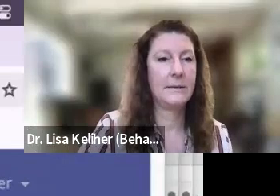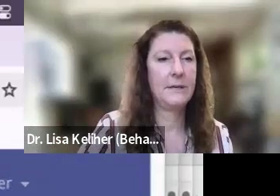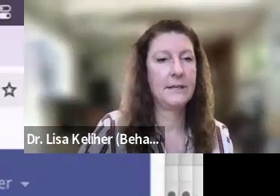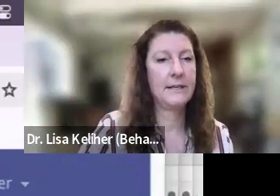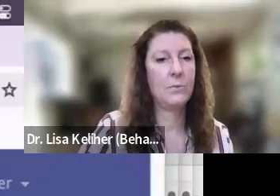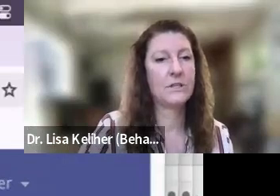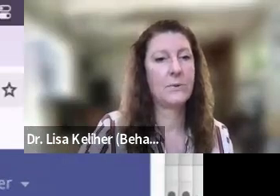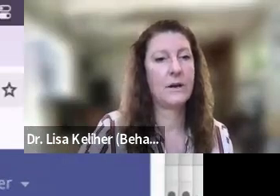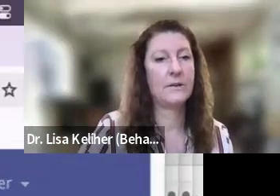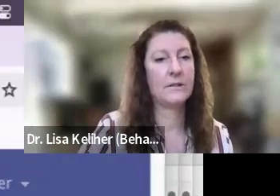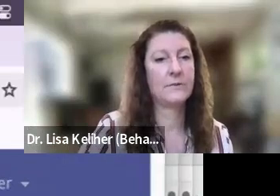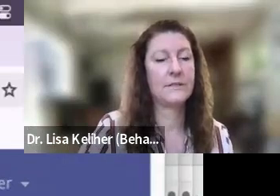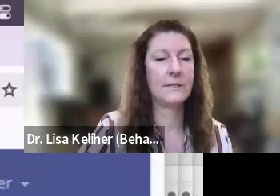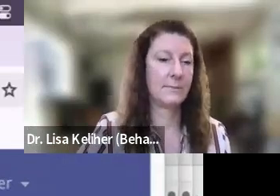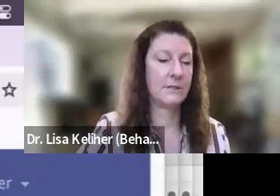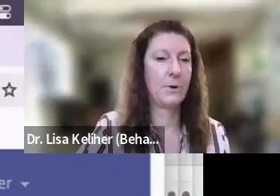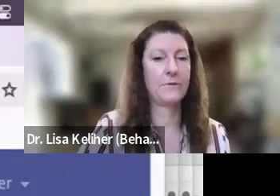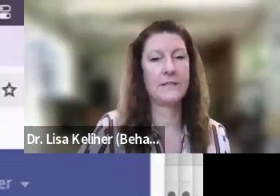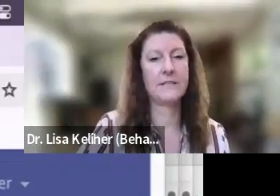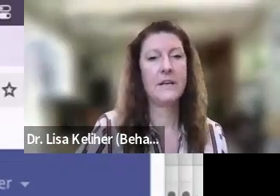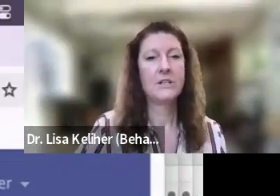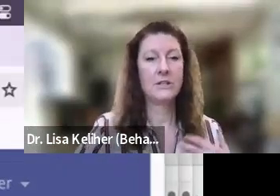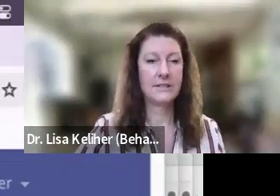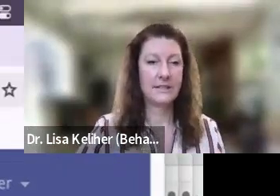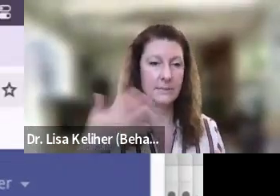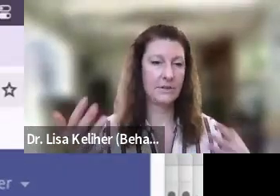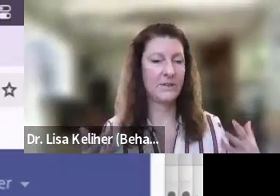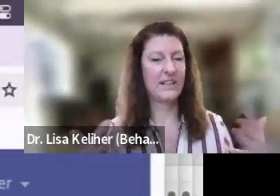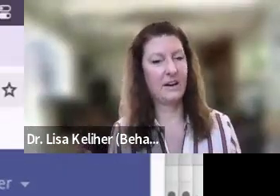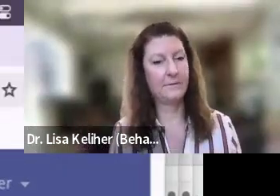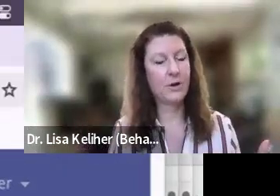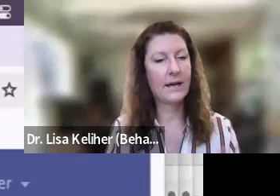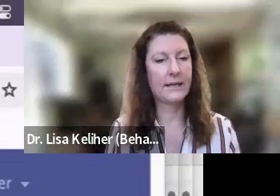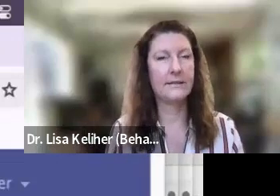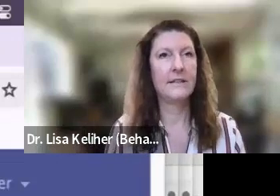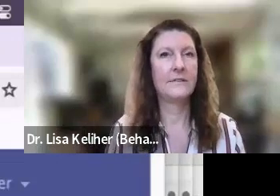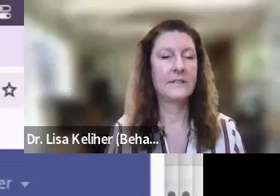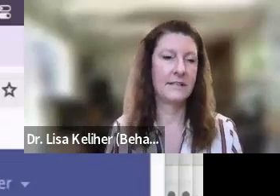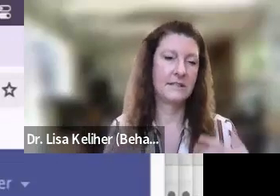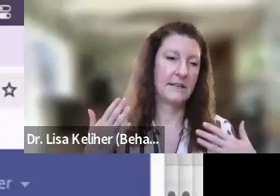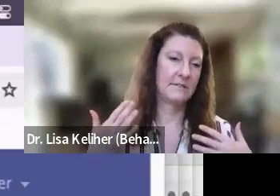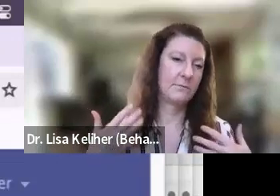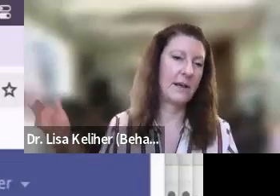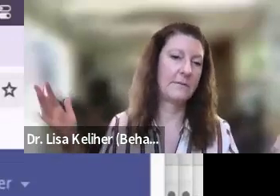can see immediately what's going on as far as someone's preferences. So let's say someone is really getting off track and they've